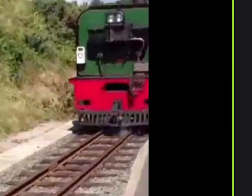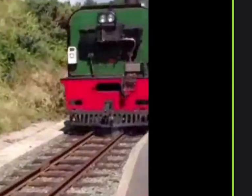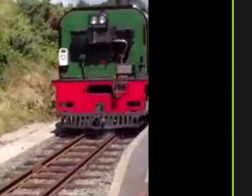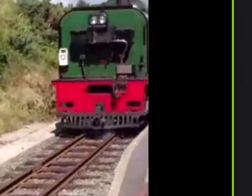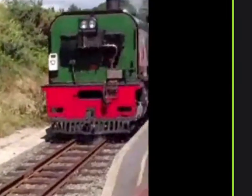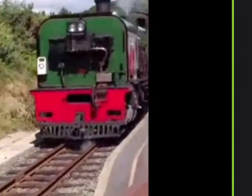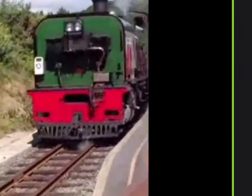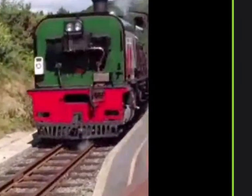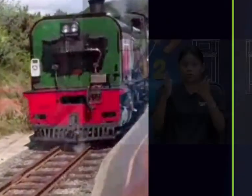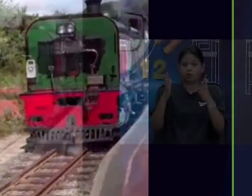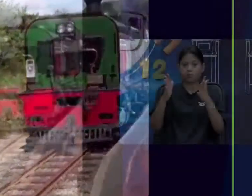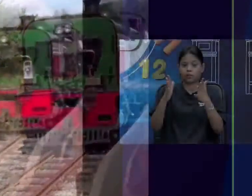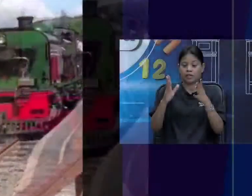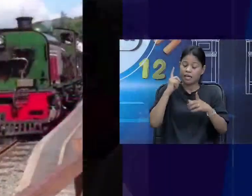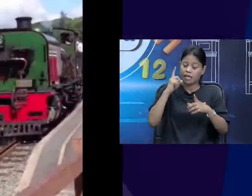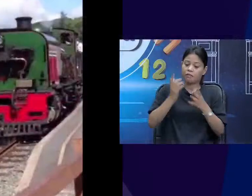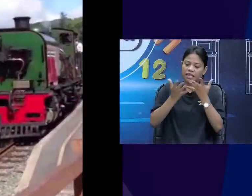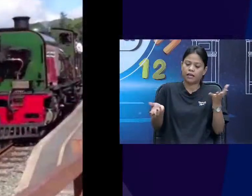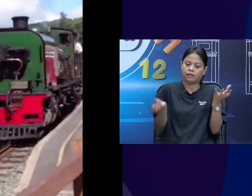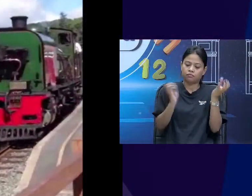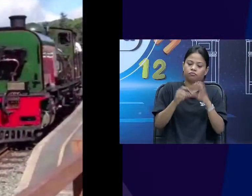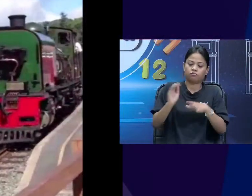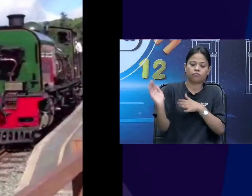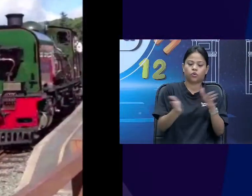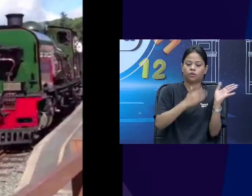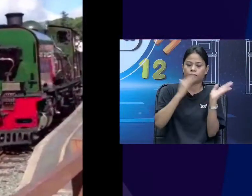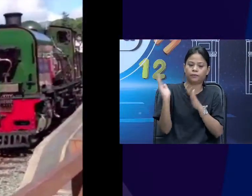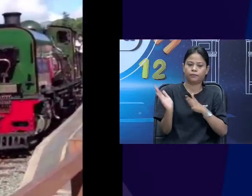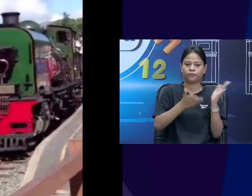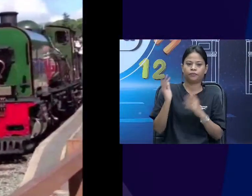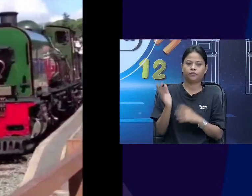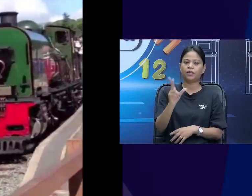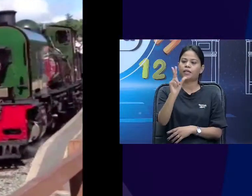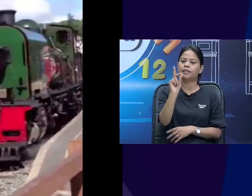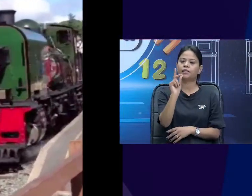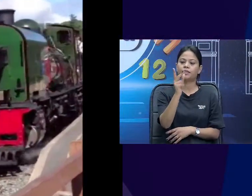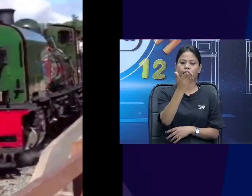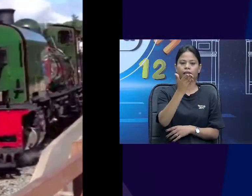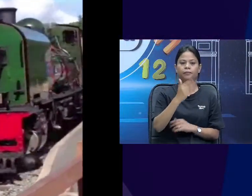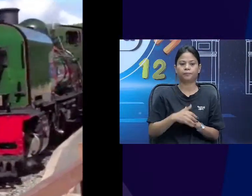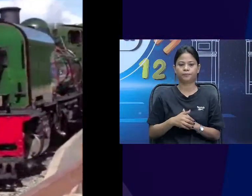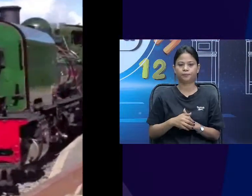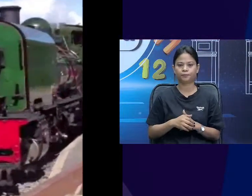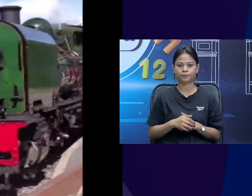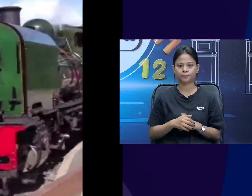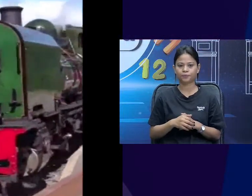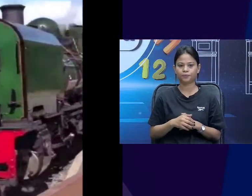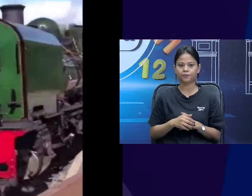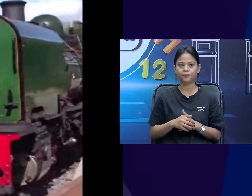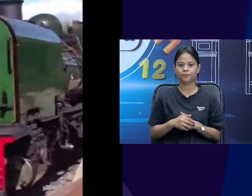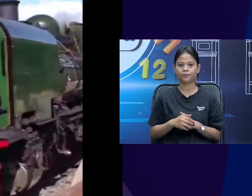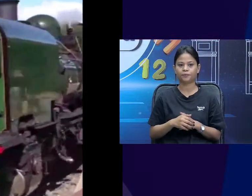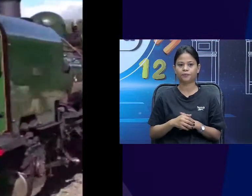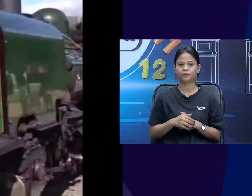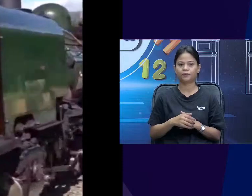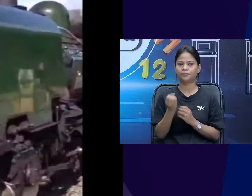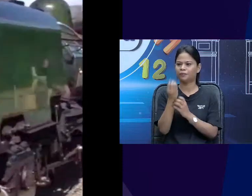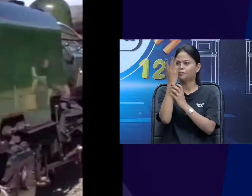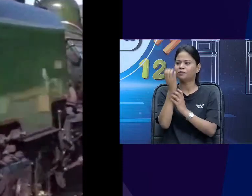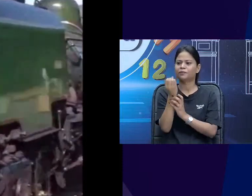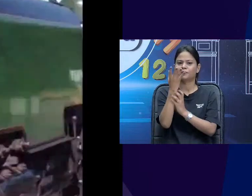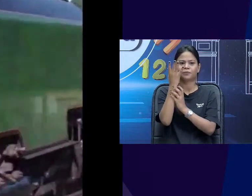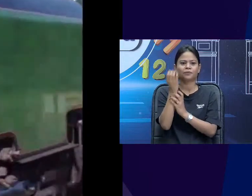Then here comes another train. This is a steam engine train. This train has a wheel coming up